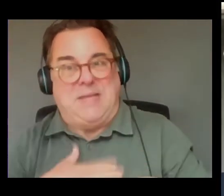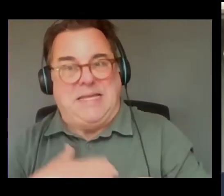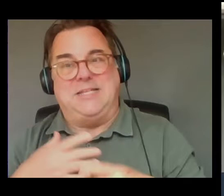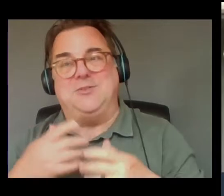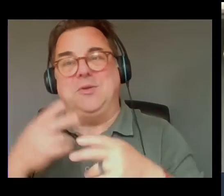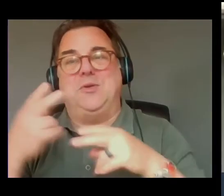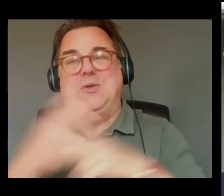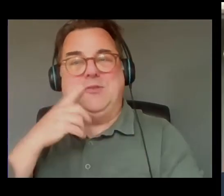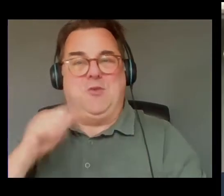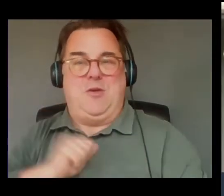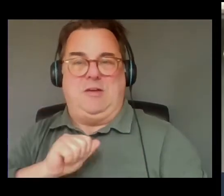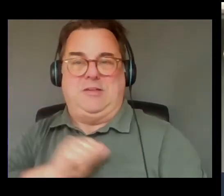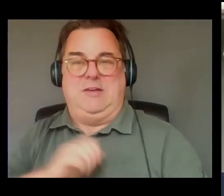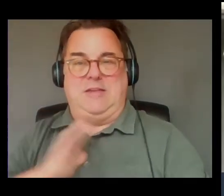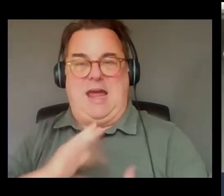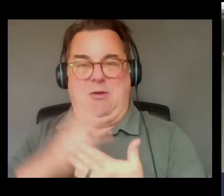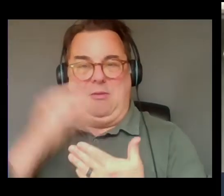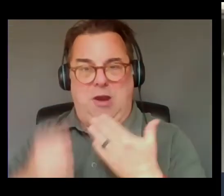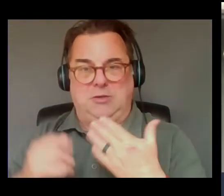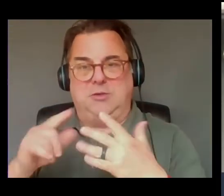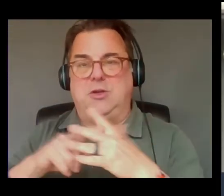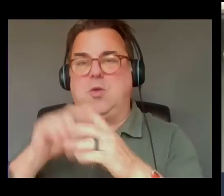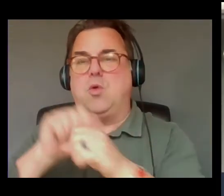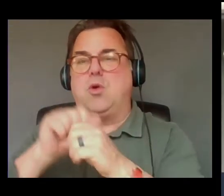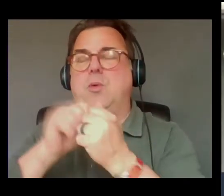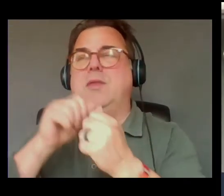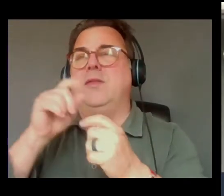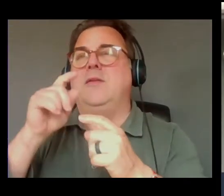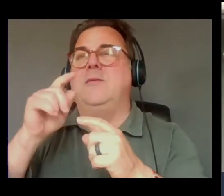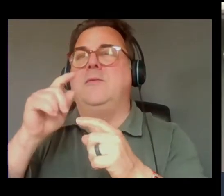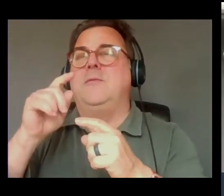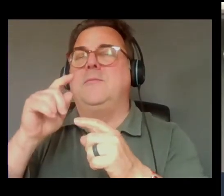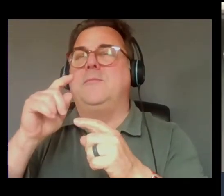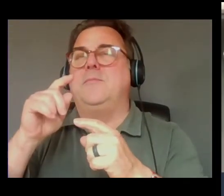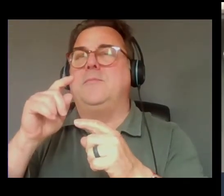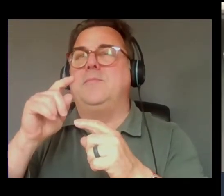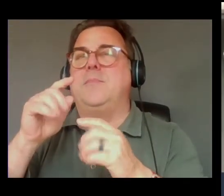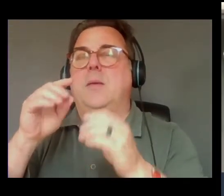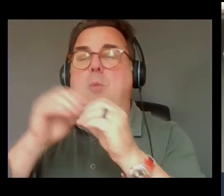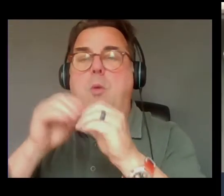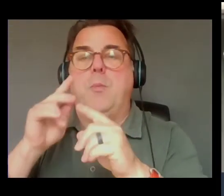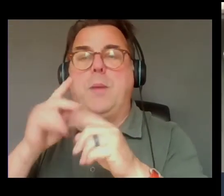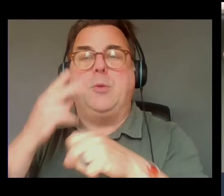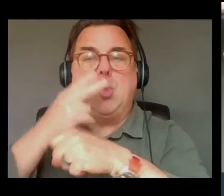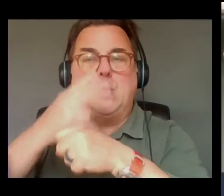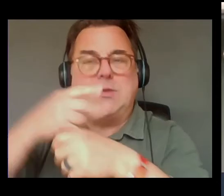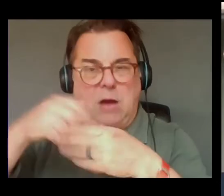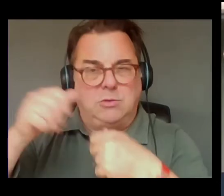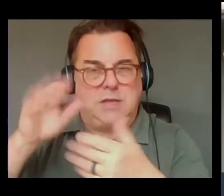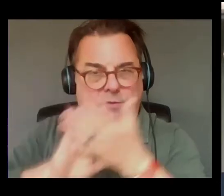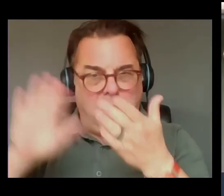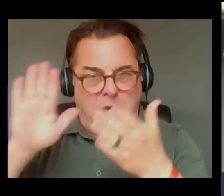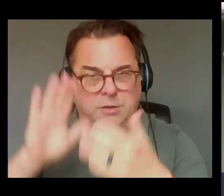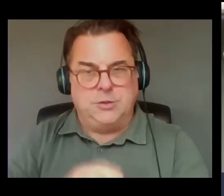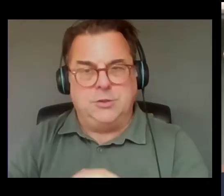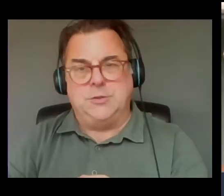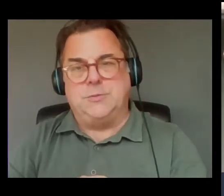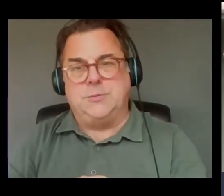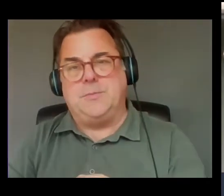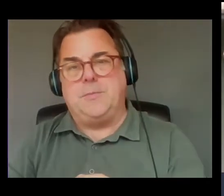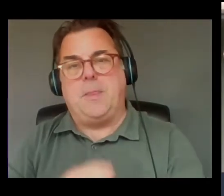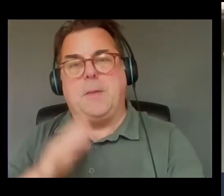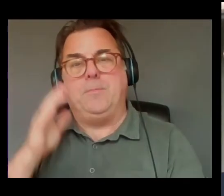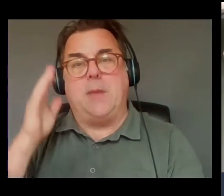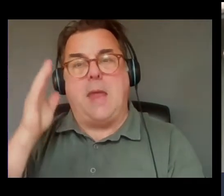own projects. We started working with, started getting more users outside of Berkeley. And over time, as